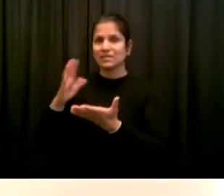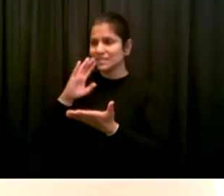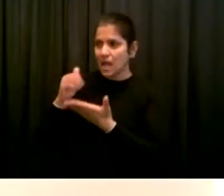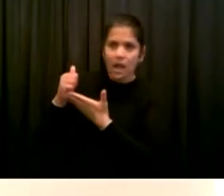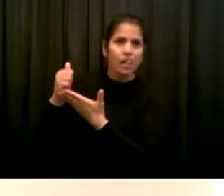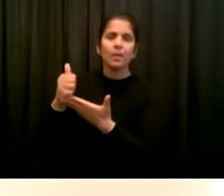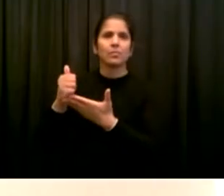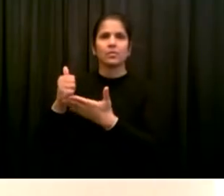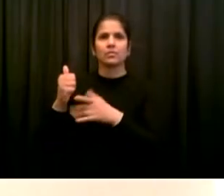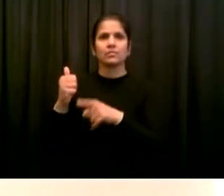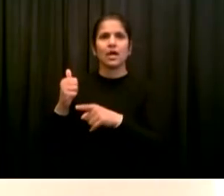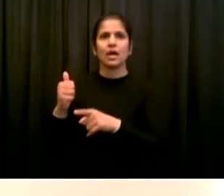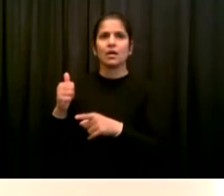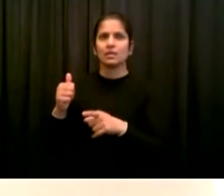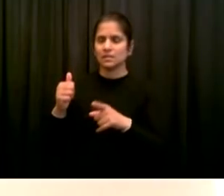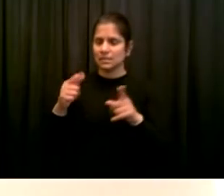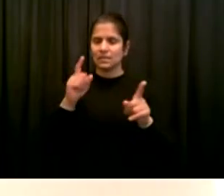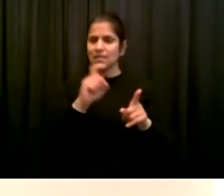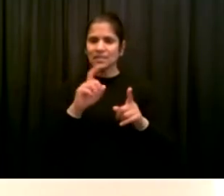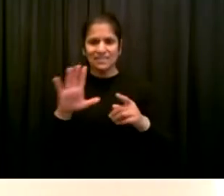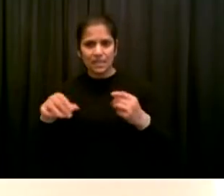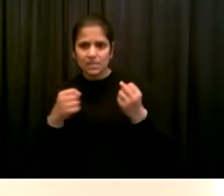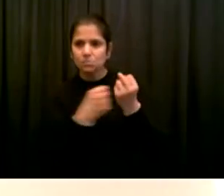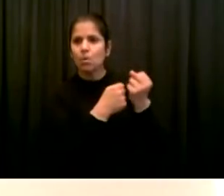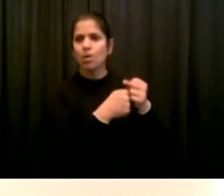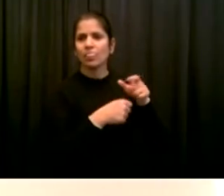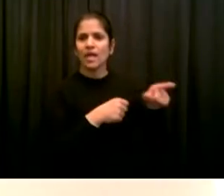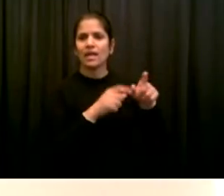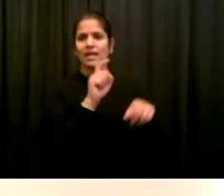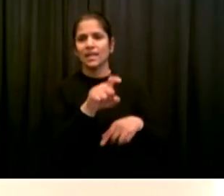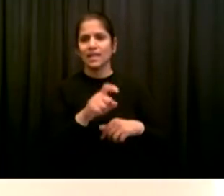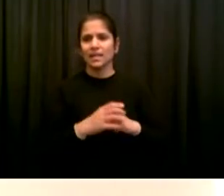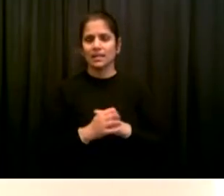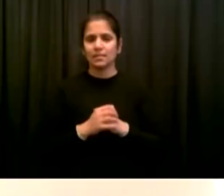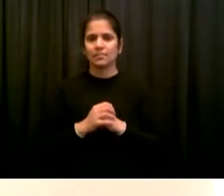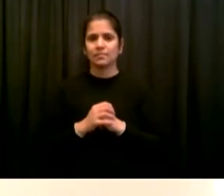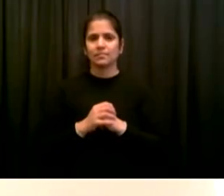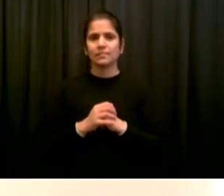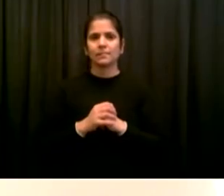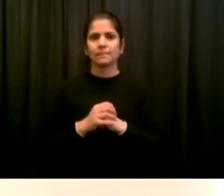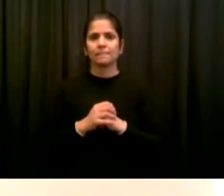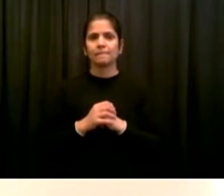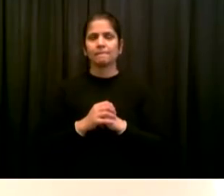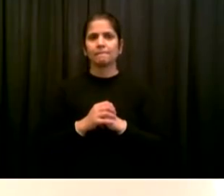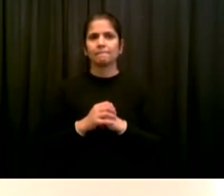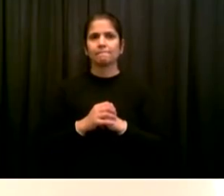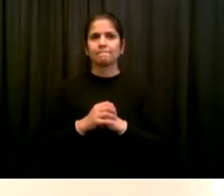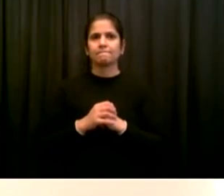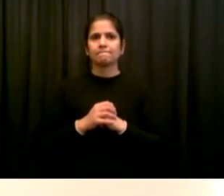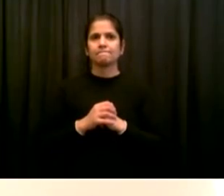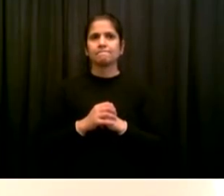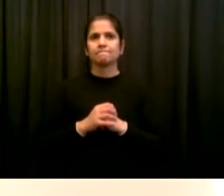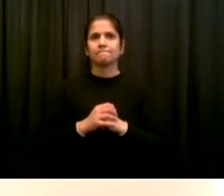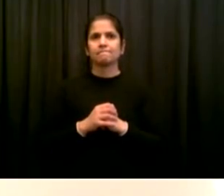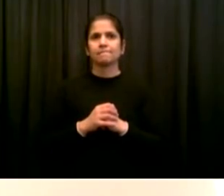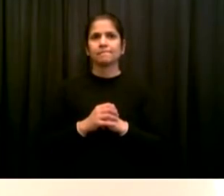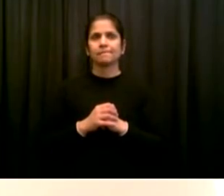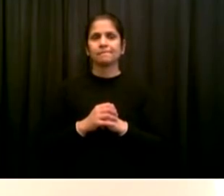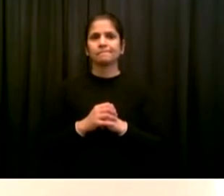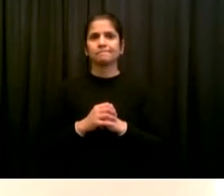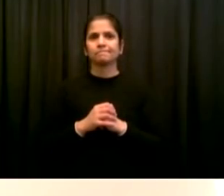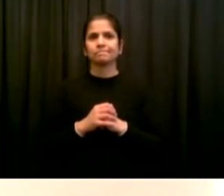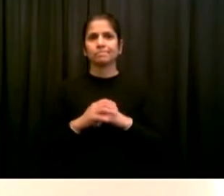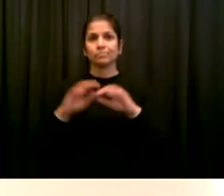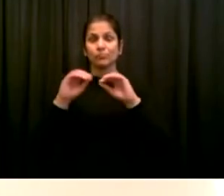I lead an organization, FPWA, that works with better than 200 nonprofit human service and